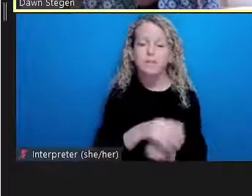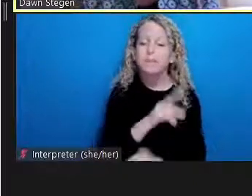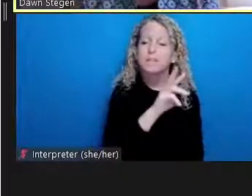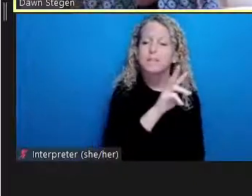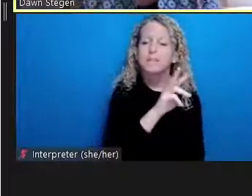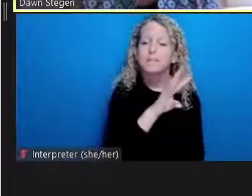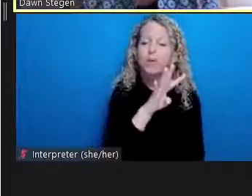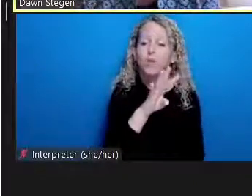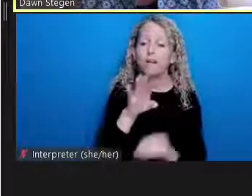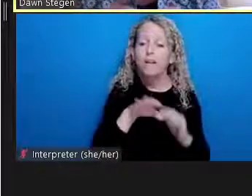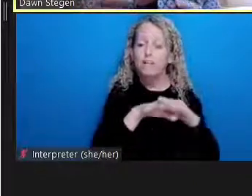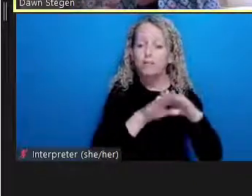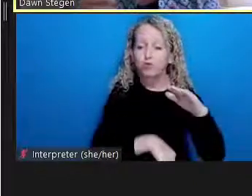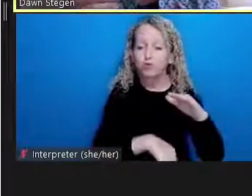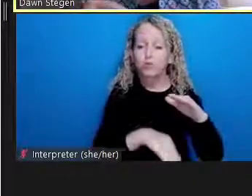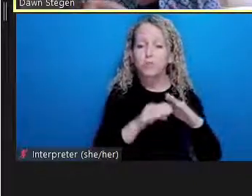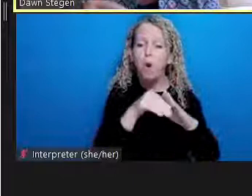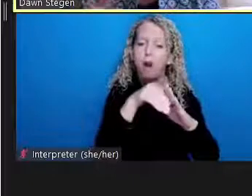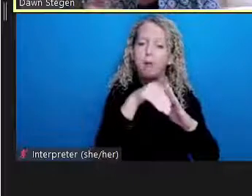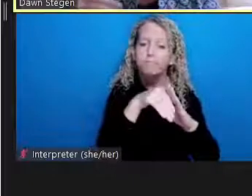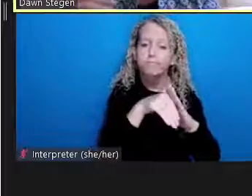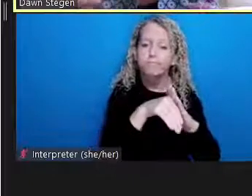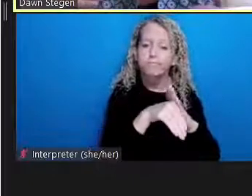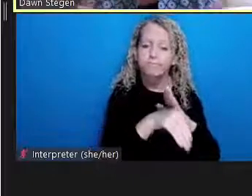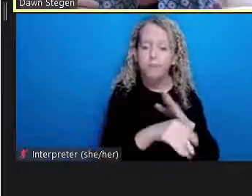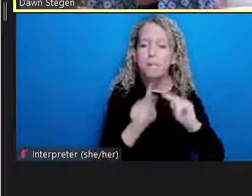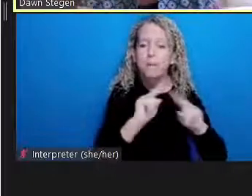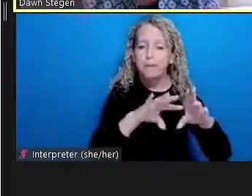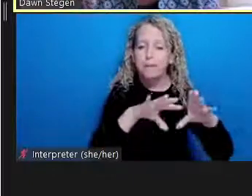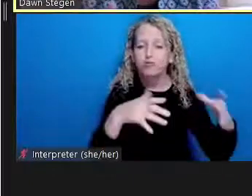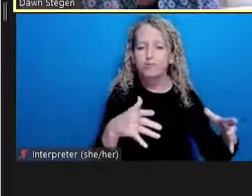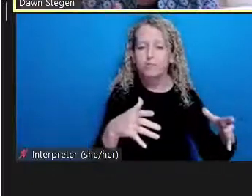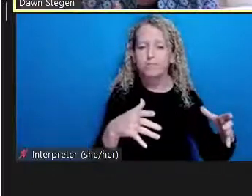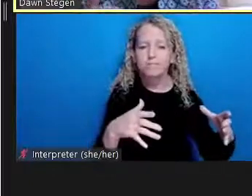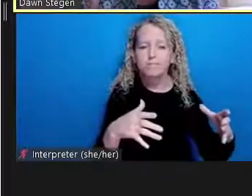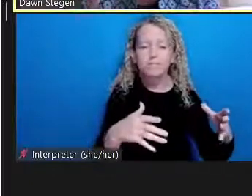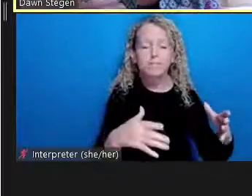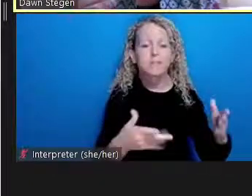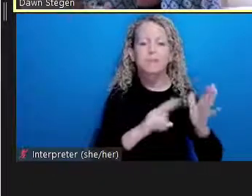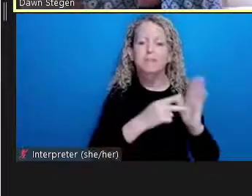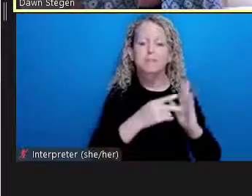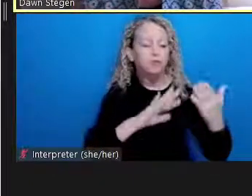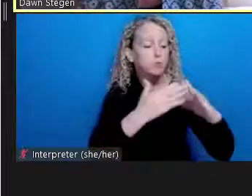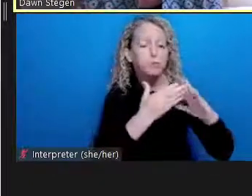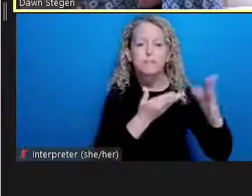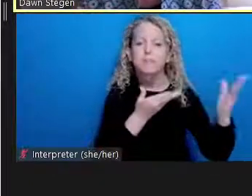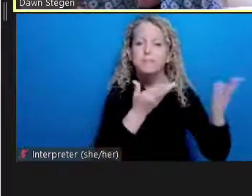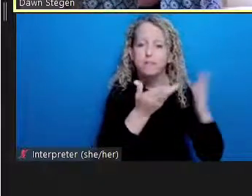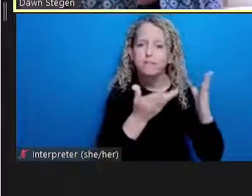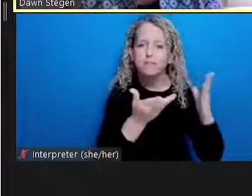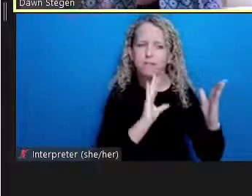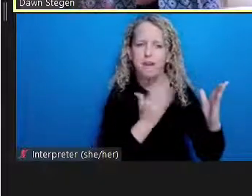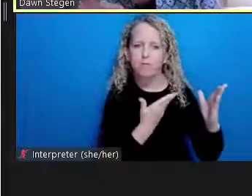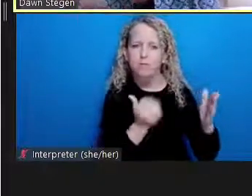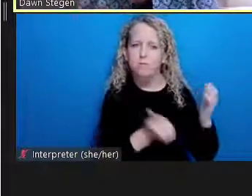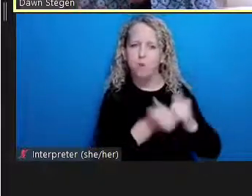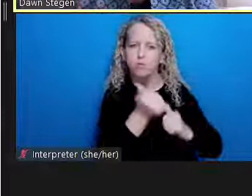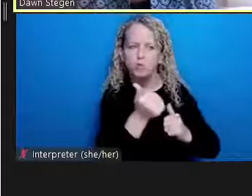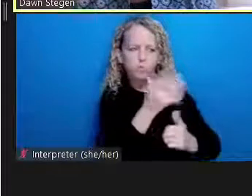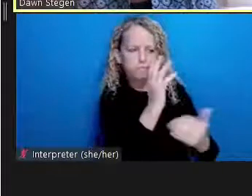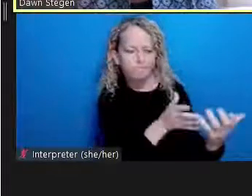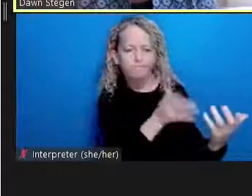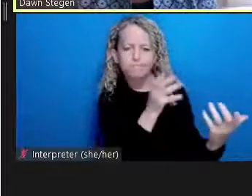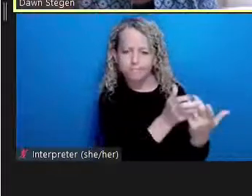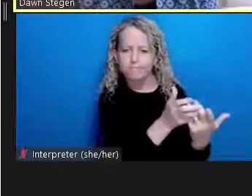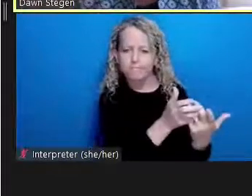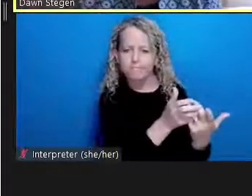declining population, and this is the population our communities and services were mostly designed for. The growth, however,